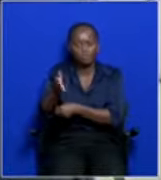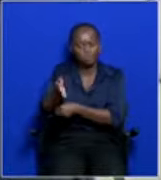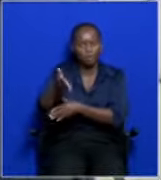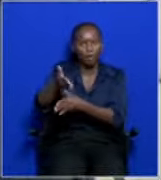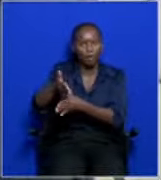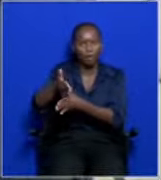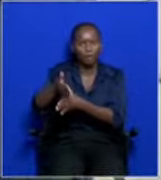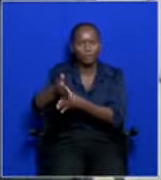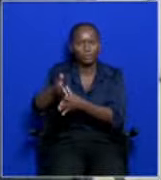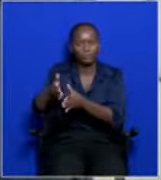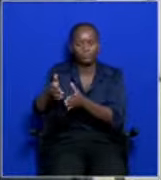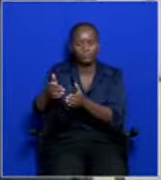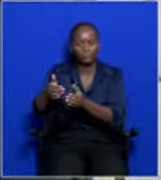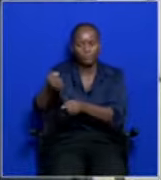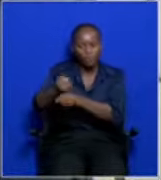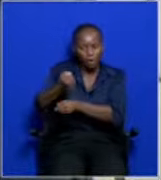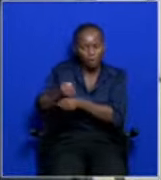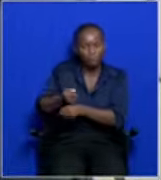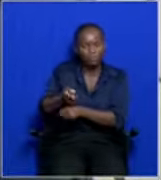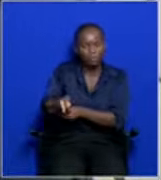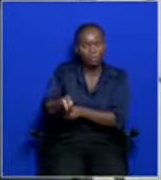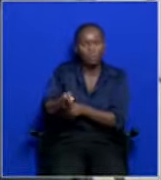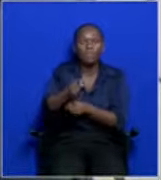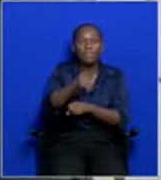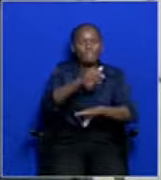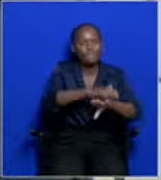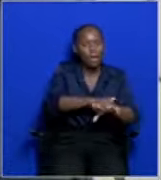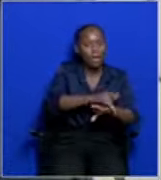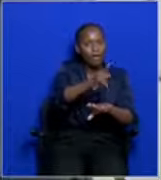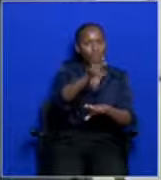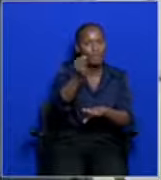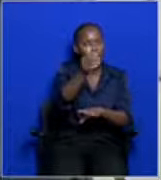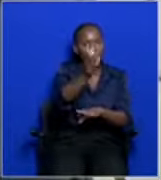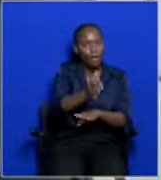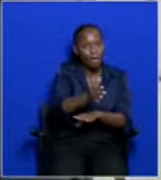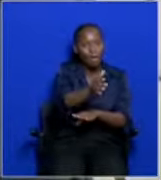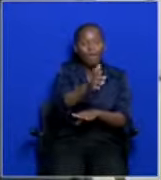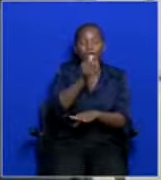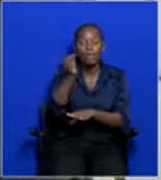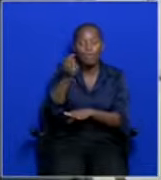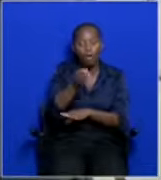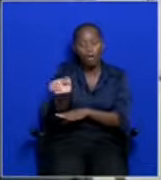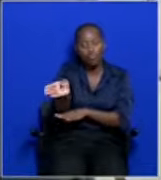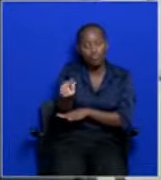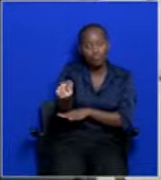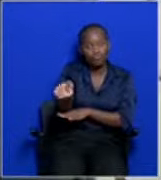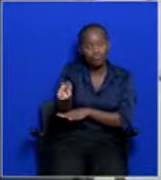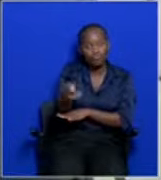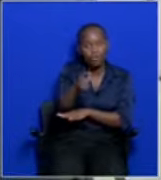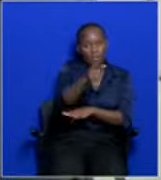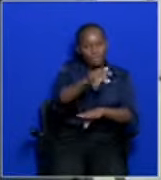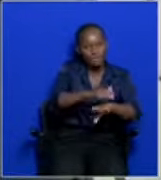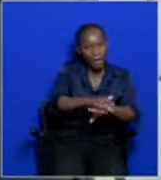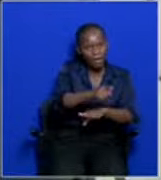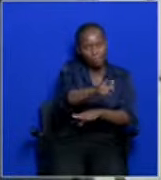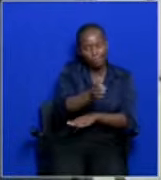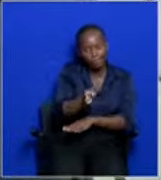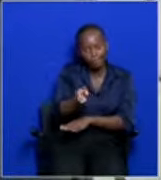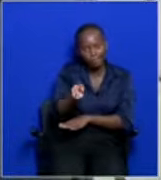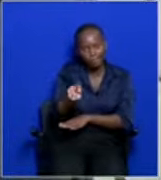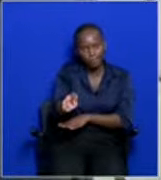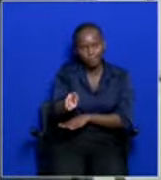not present as he had gone to Boxburg to purchase stock. 2 male EMPD officers and 1